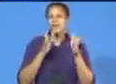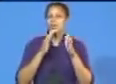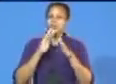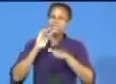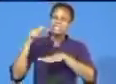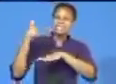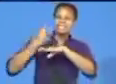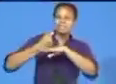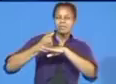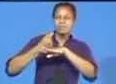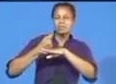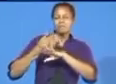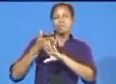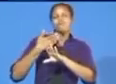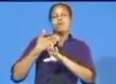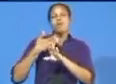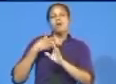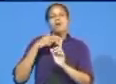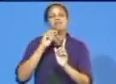leper.